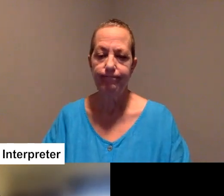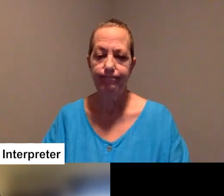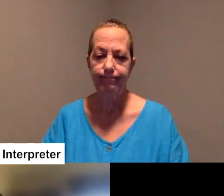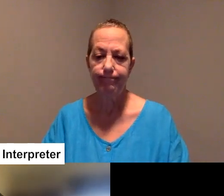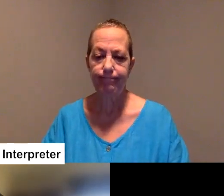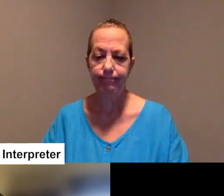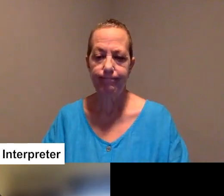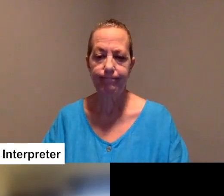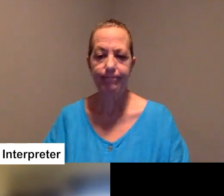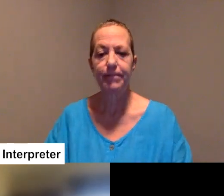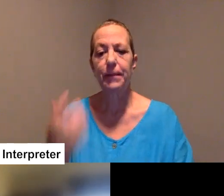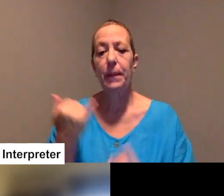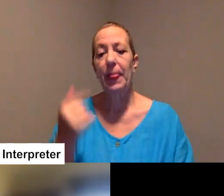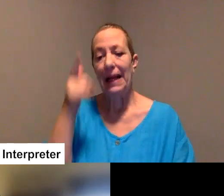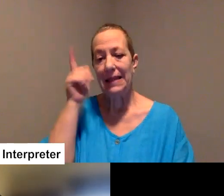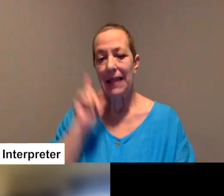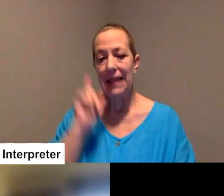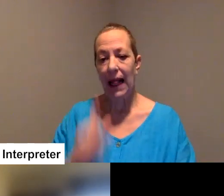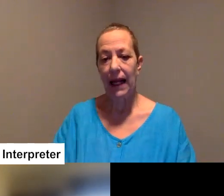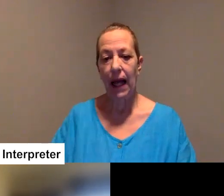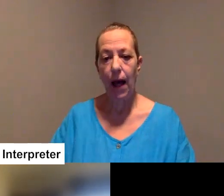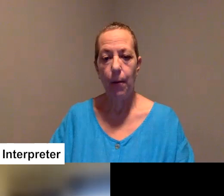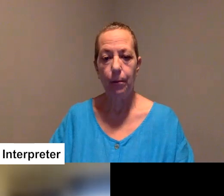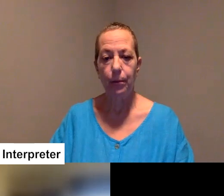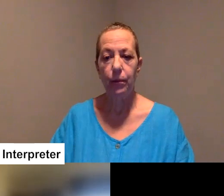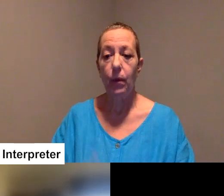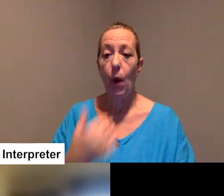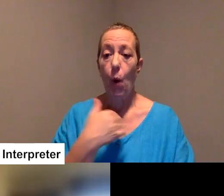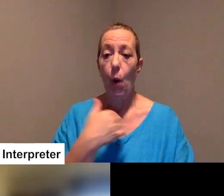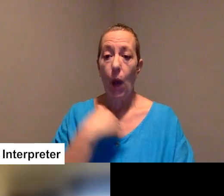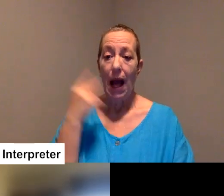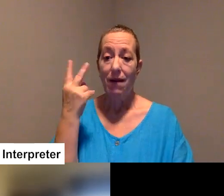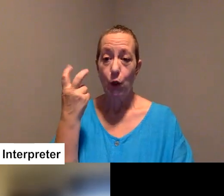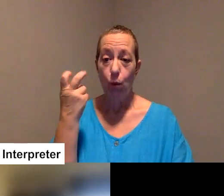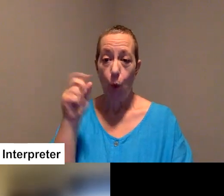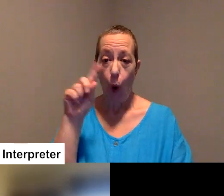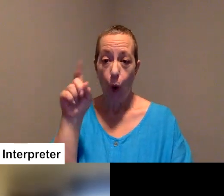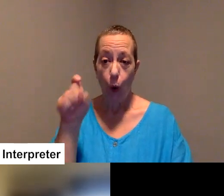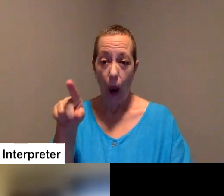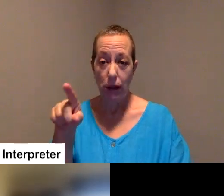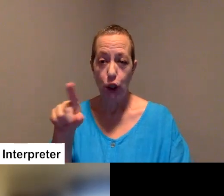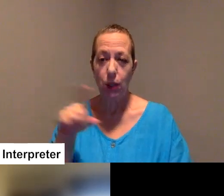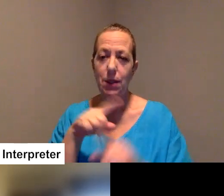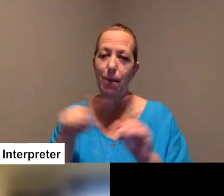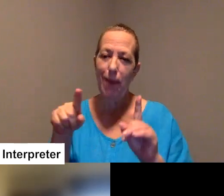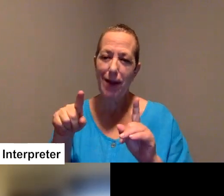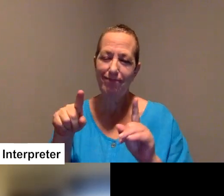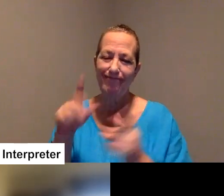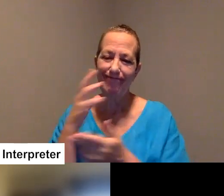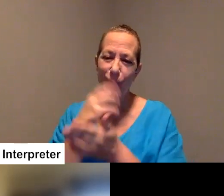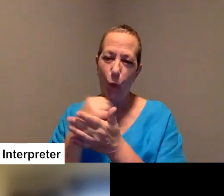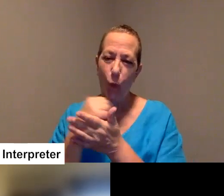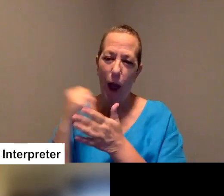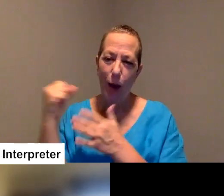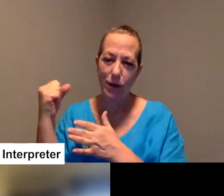This is Lydia. We do have two more questions, but we don't actually have more time with our